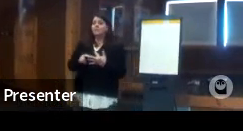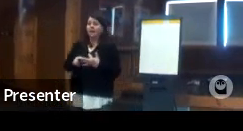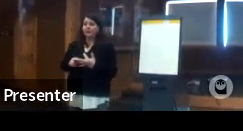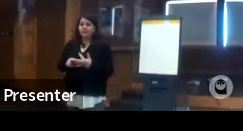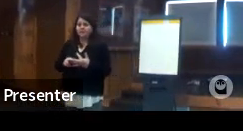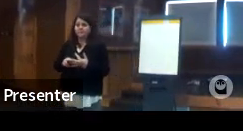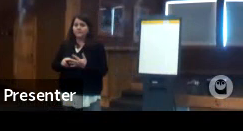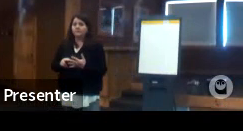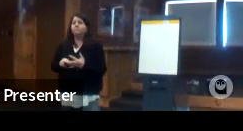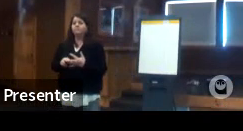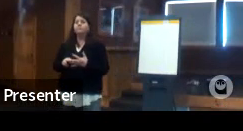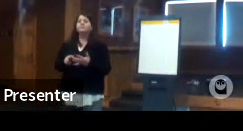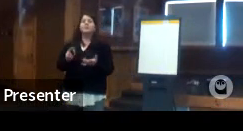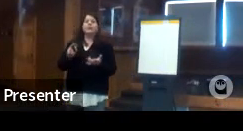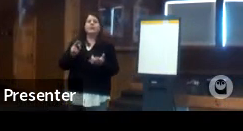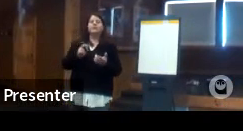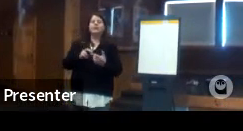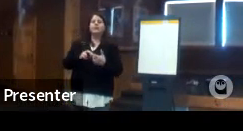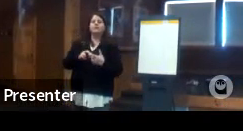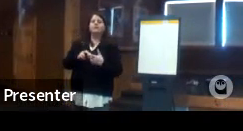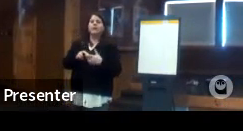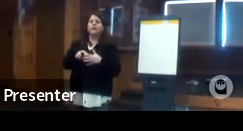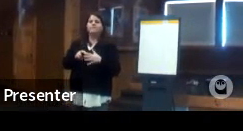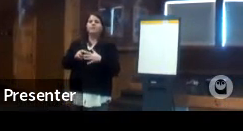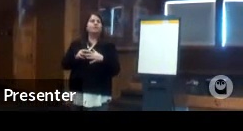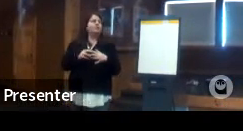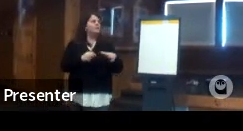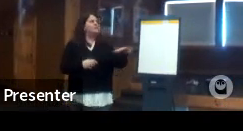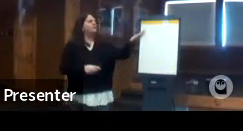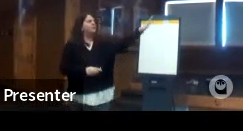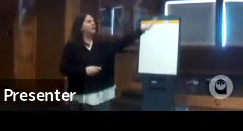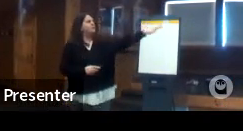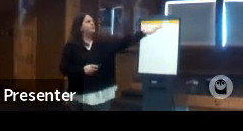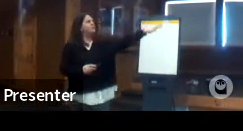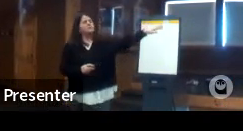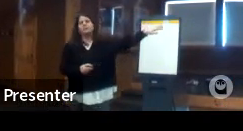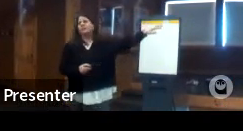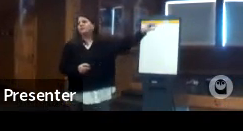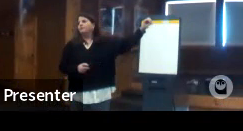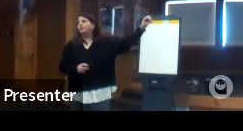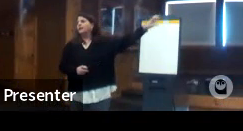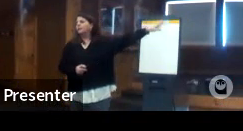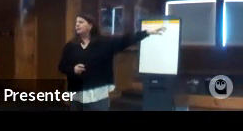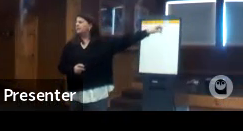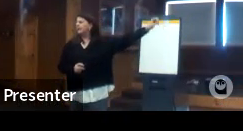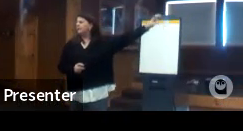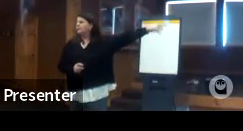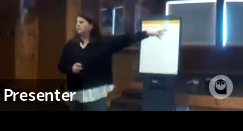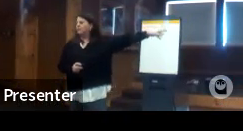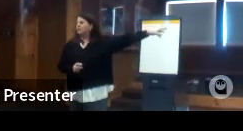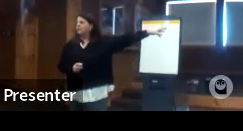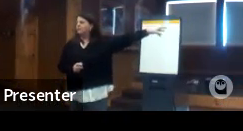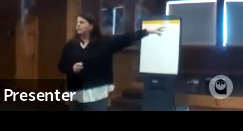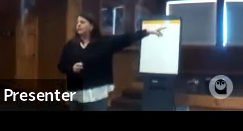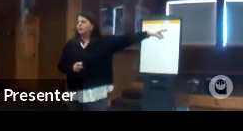different religious backgrounds? Okay, there's so many different areas, different languages,